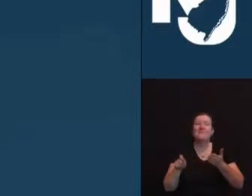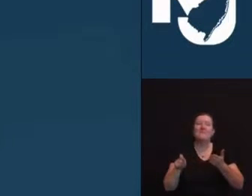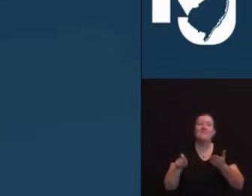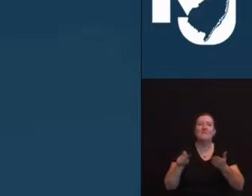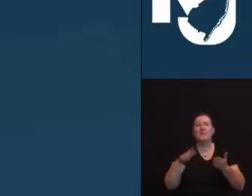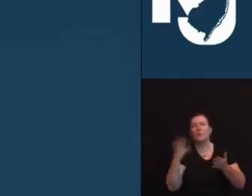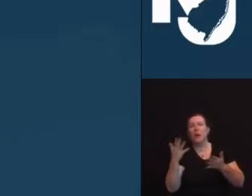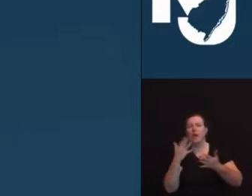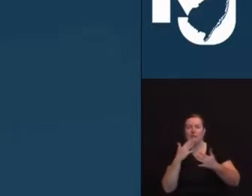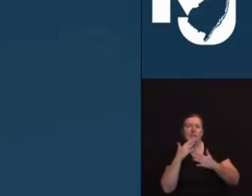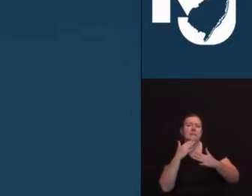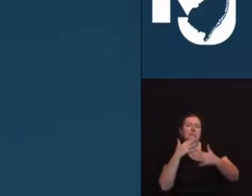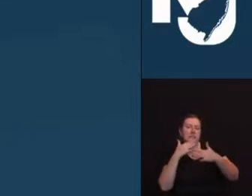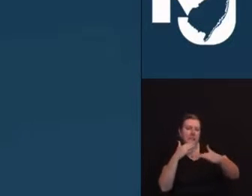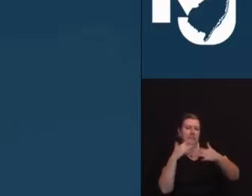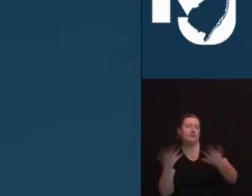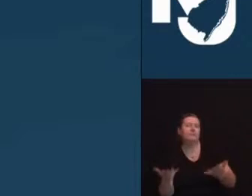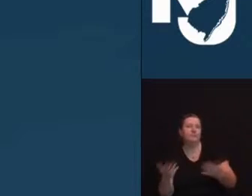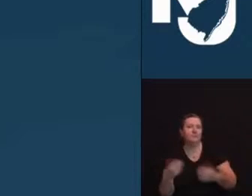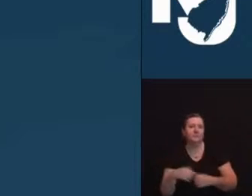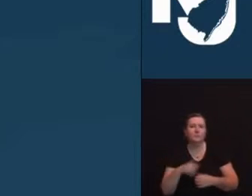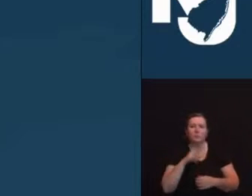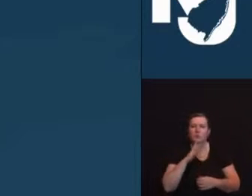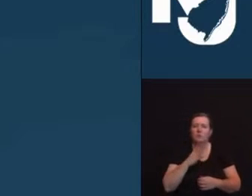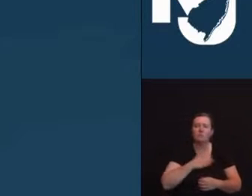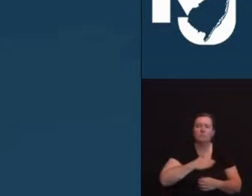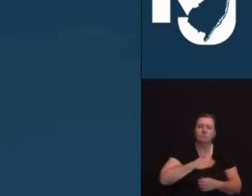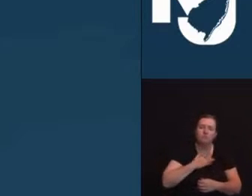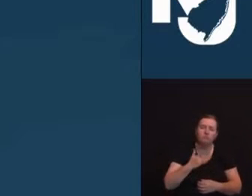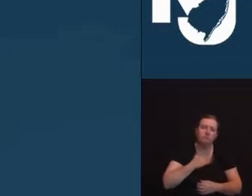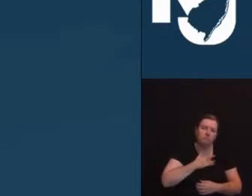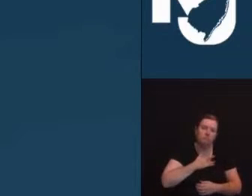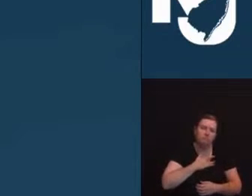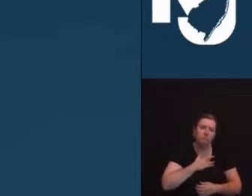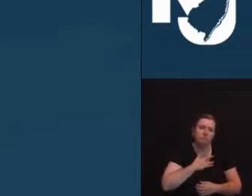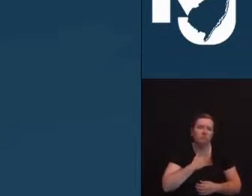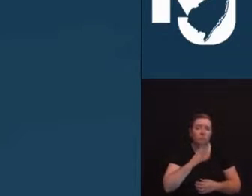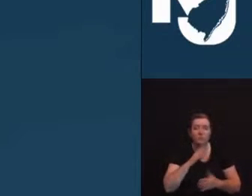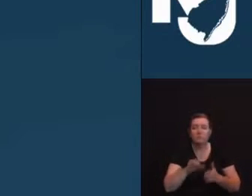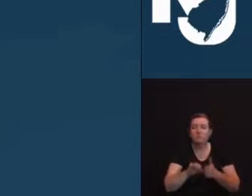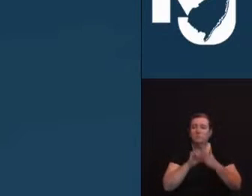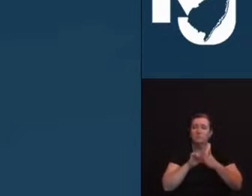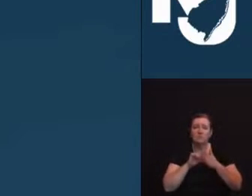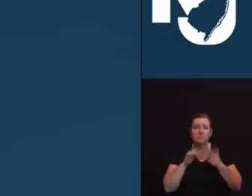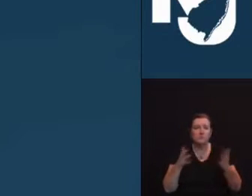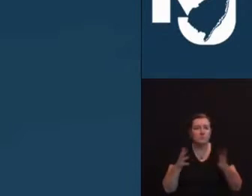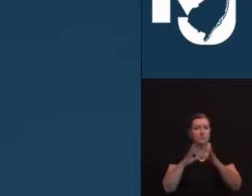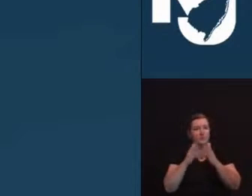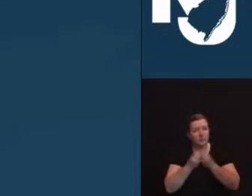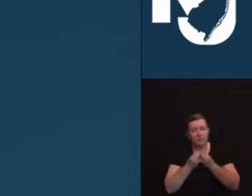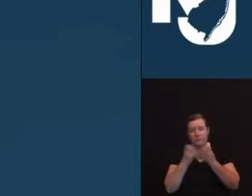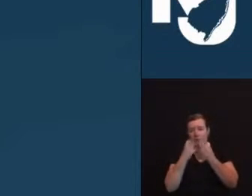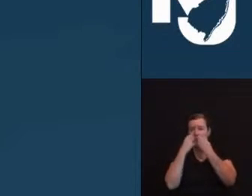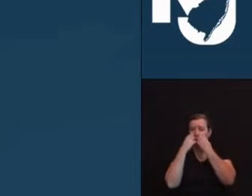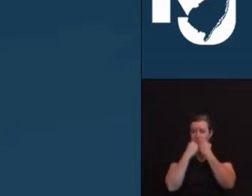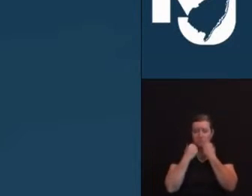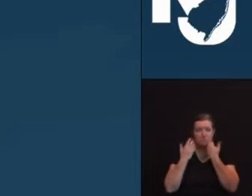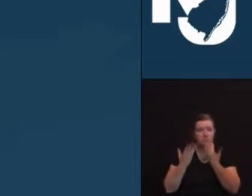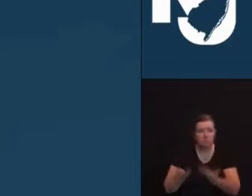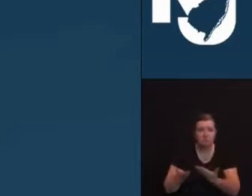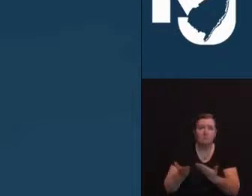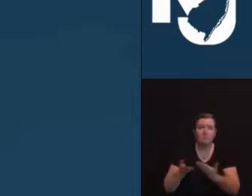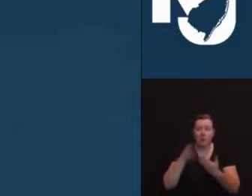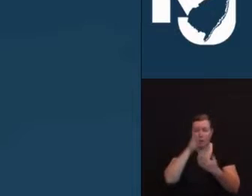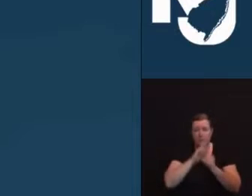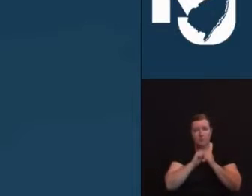was incredibly moving. This is an incredible guy, so keep him, his family, his mom and dad especially in your prayers. May God bless and watch over